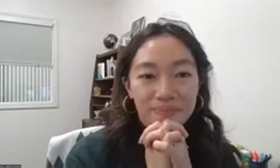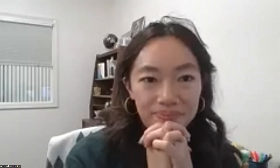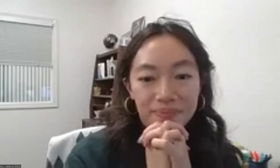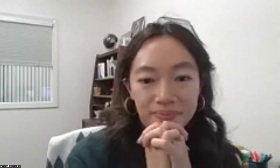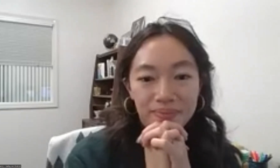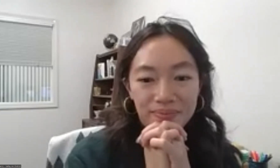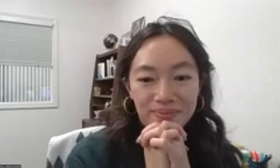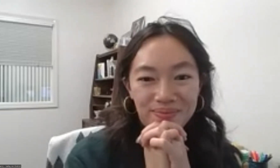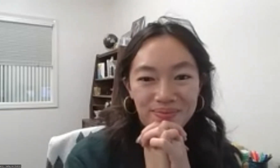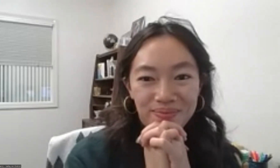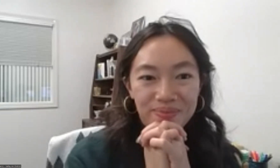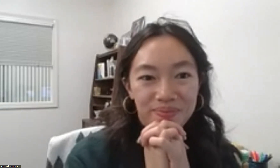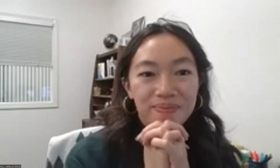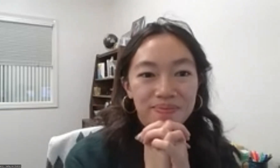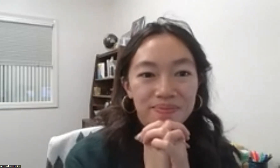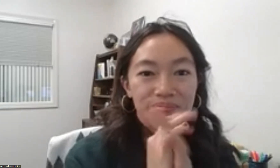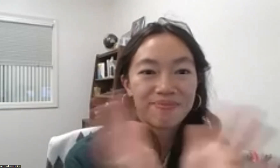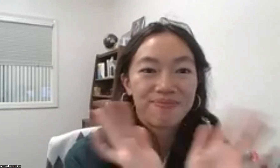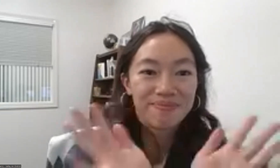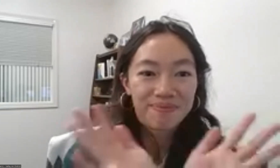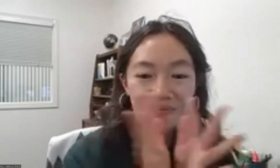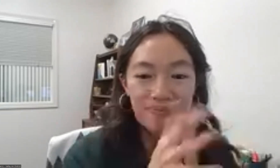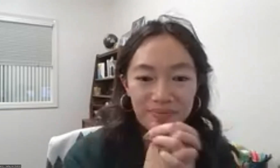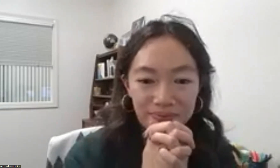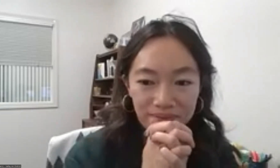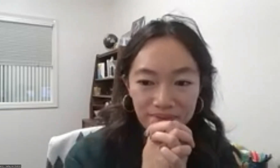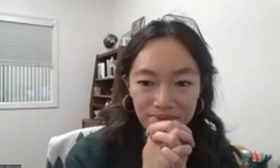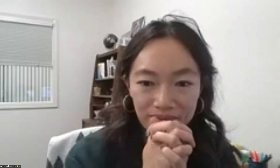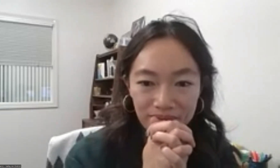bye, everybody. All right. Thank you. Bye.